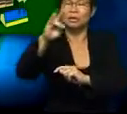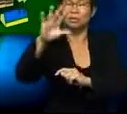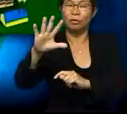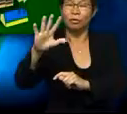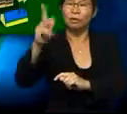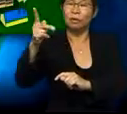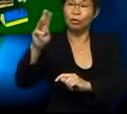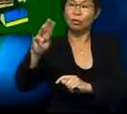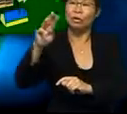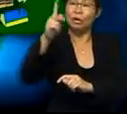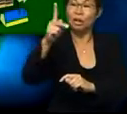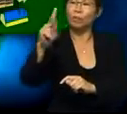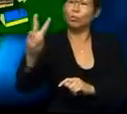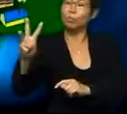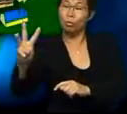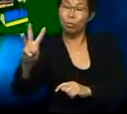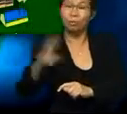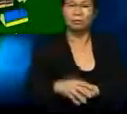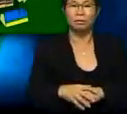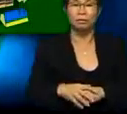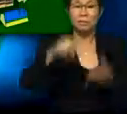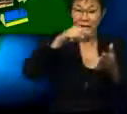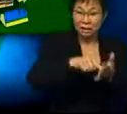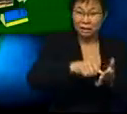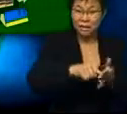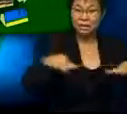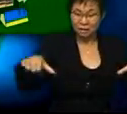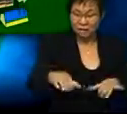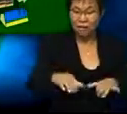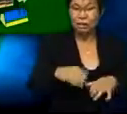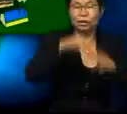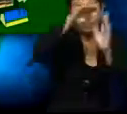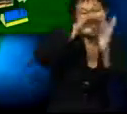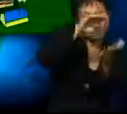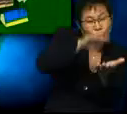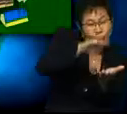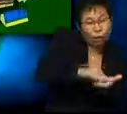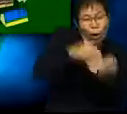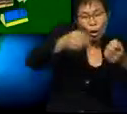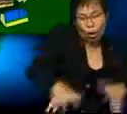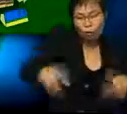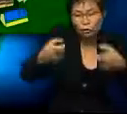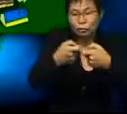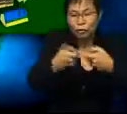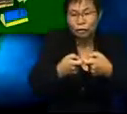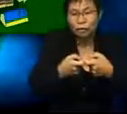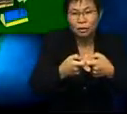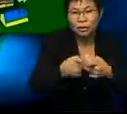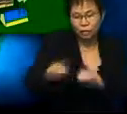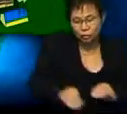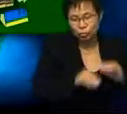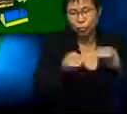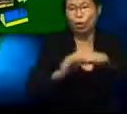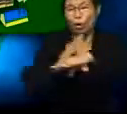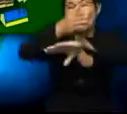275 kilovolts. This is done to minimize the loss of electricity as it travels